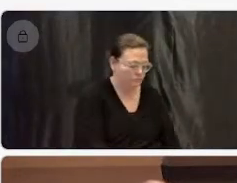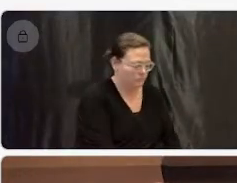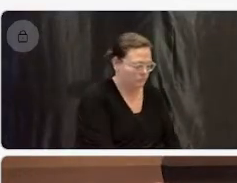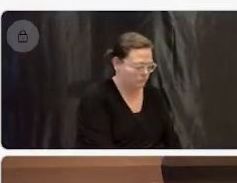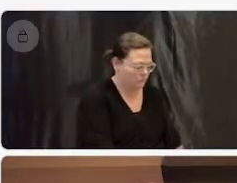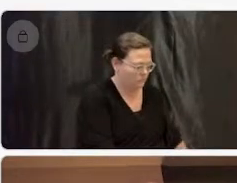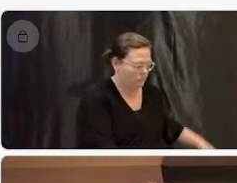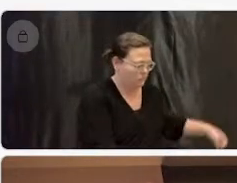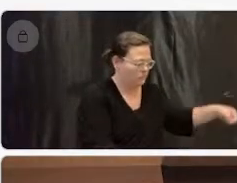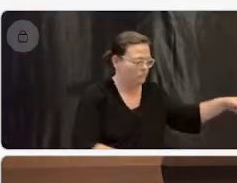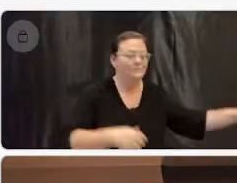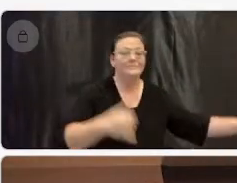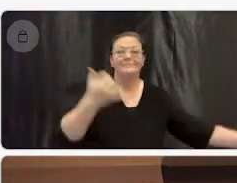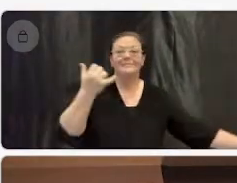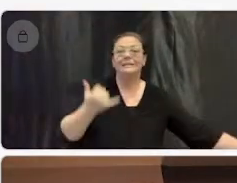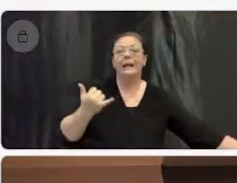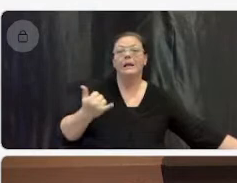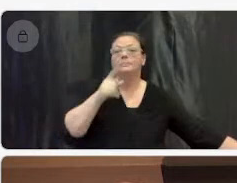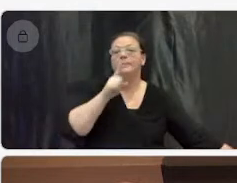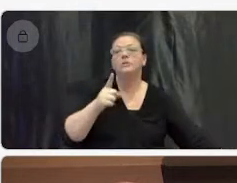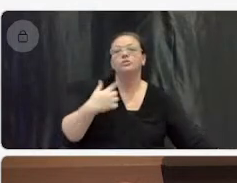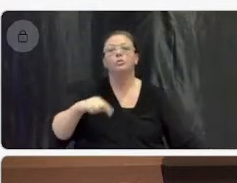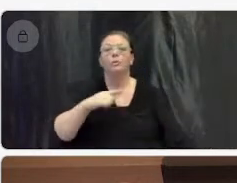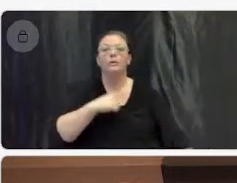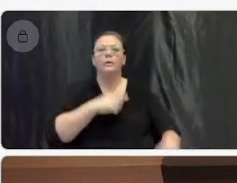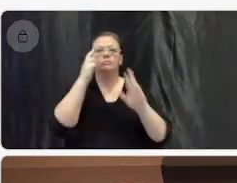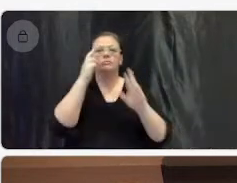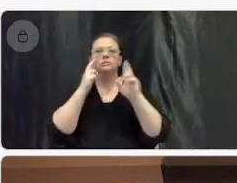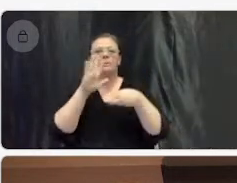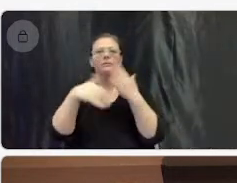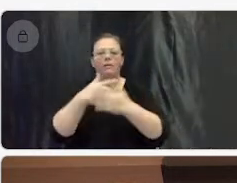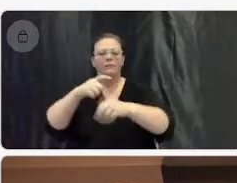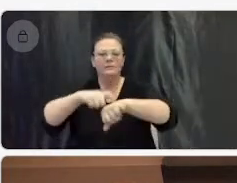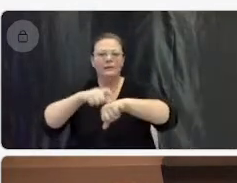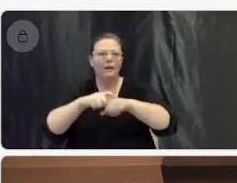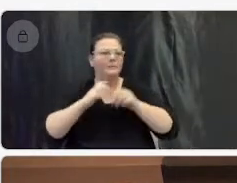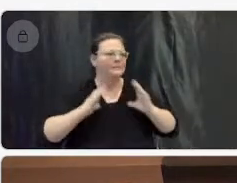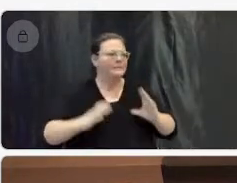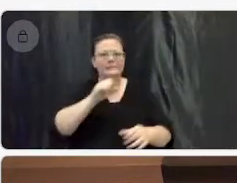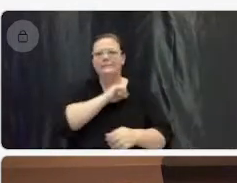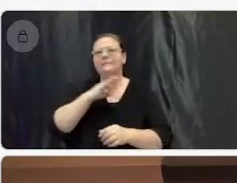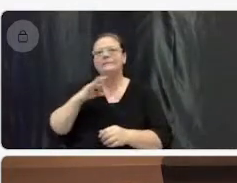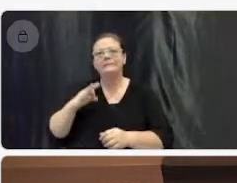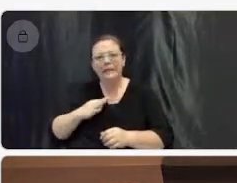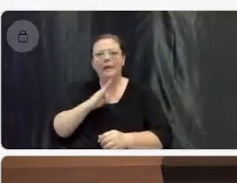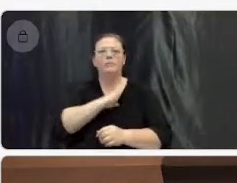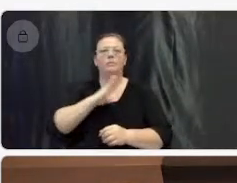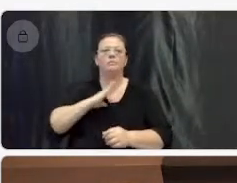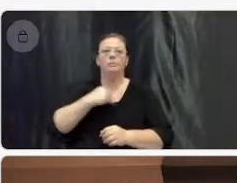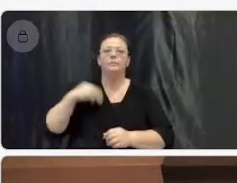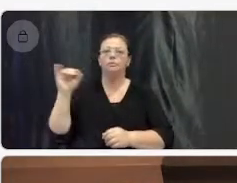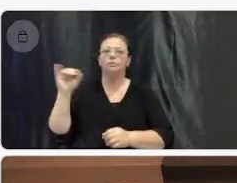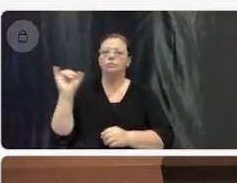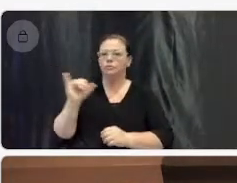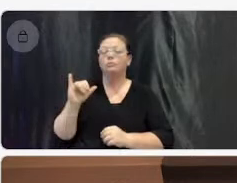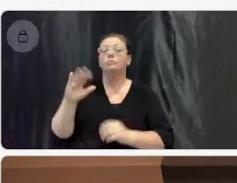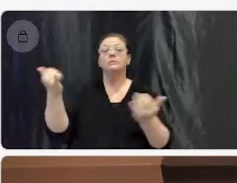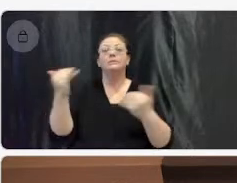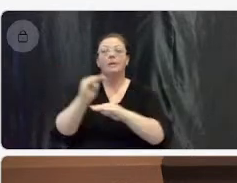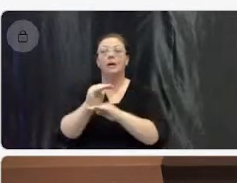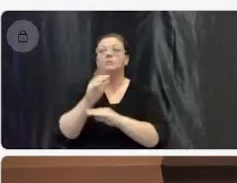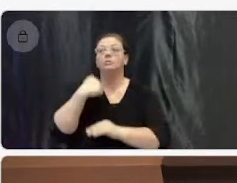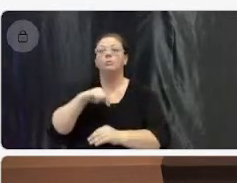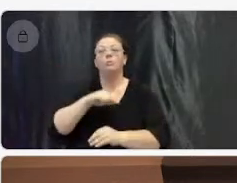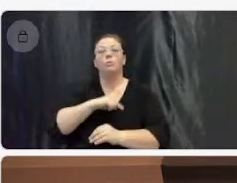So tonight, we want to make sure we respect everybody's time, all the citizens, staff, and board members here tonight, so we will